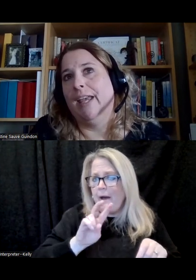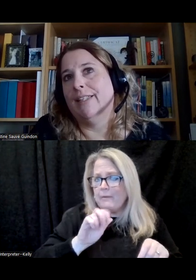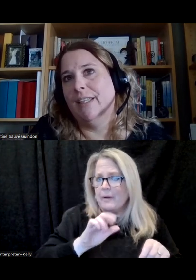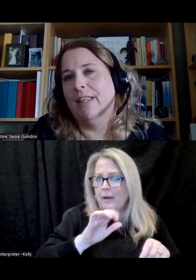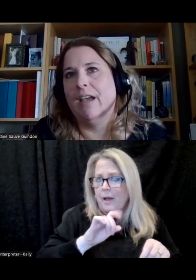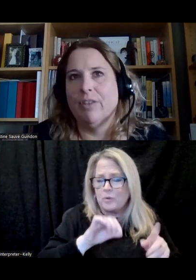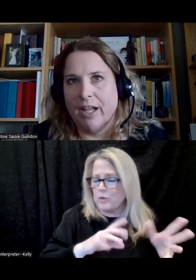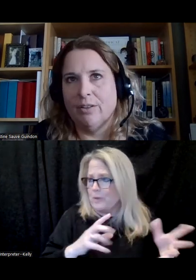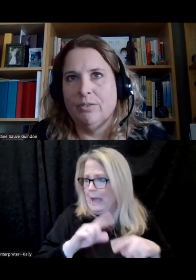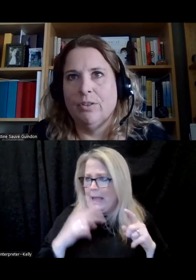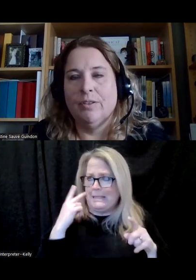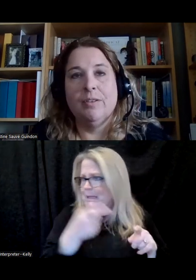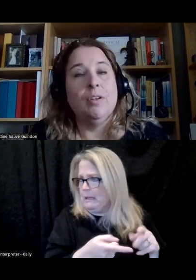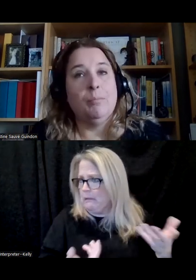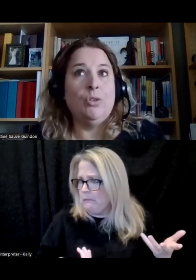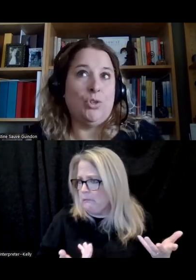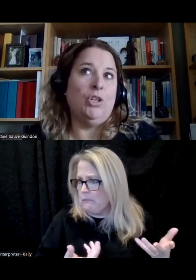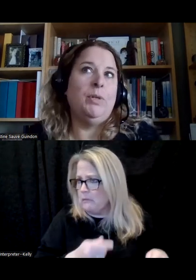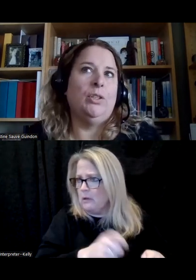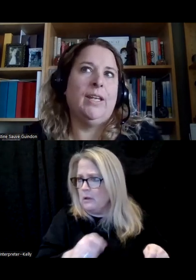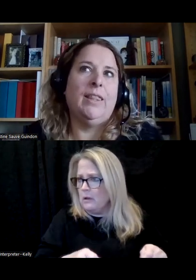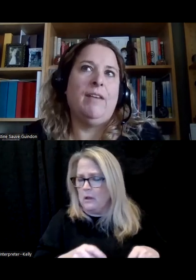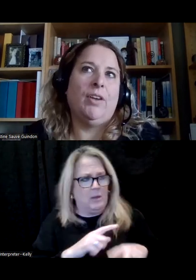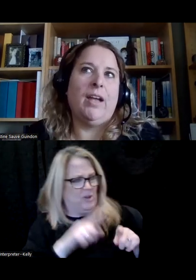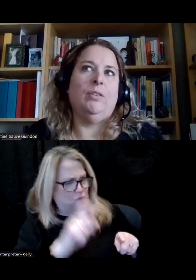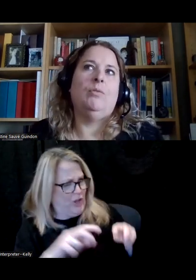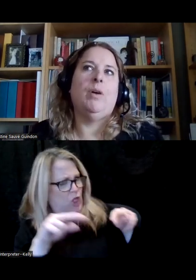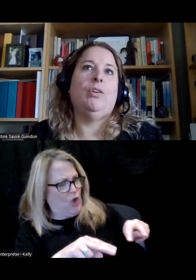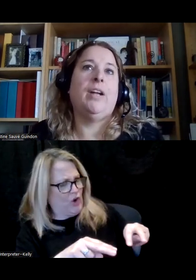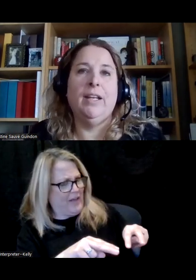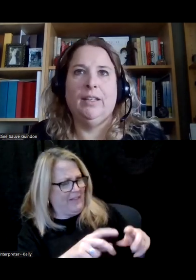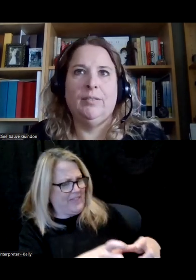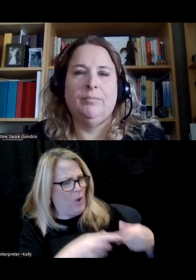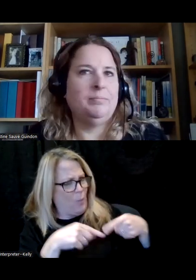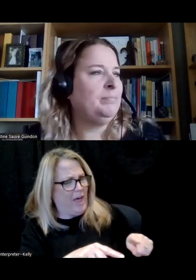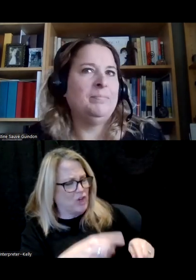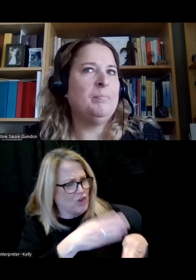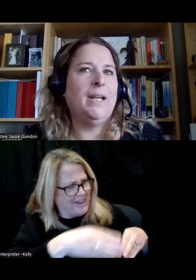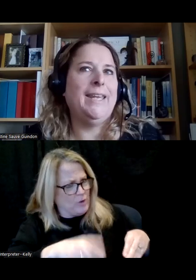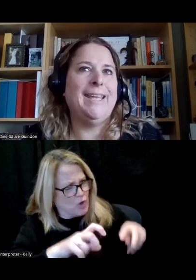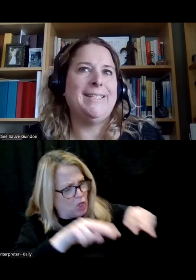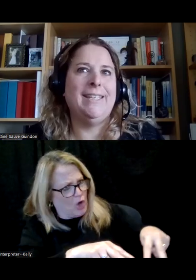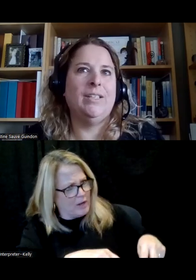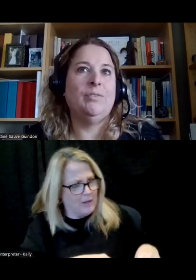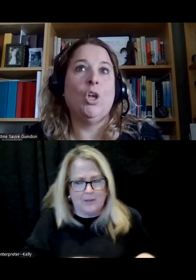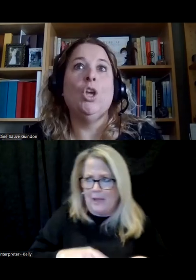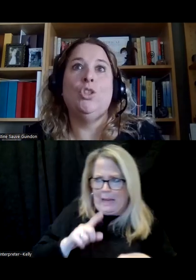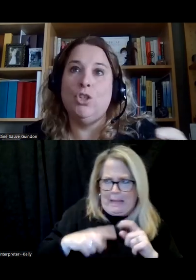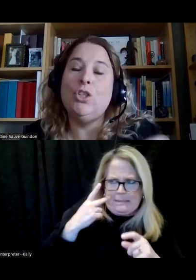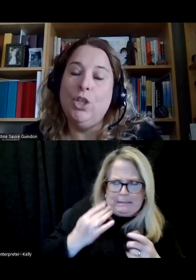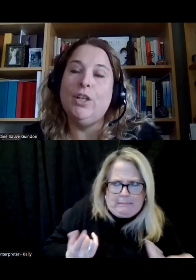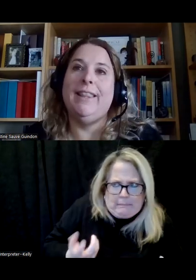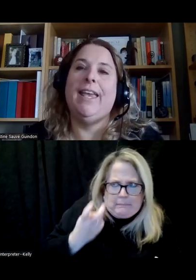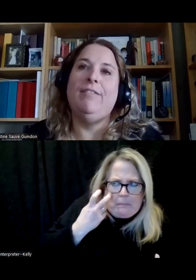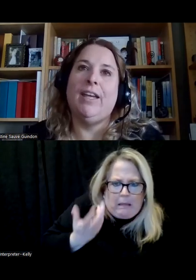I can't see the avocado. But you should be looking at the avocado while you're cutting it. But I can't see it.